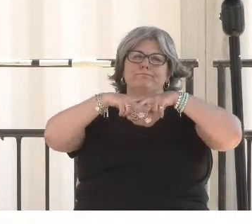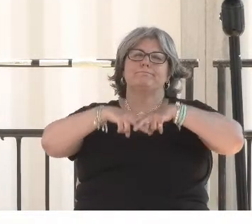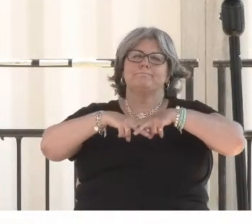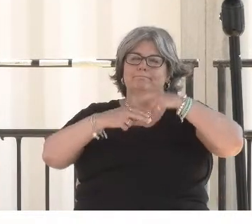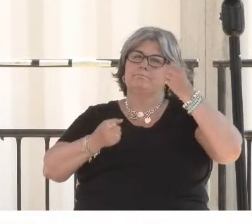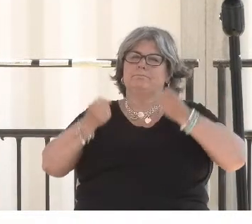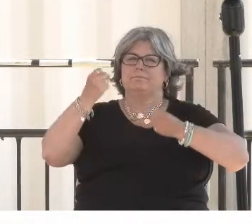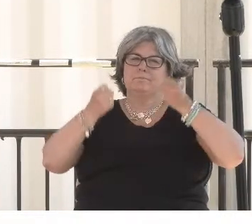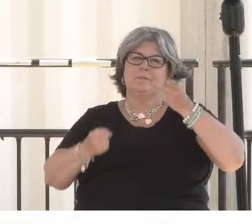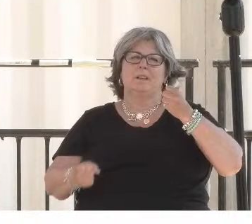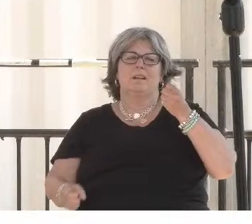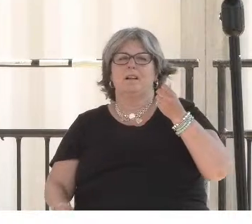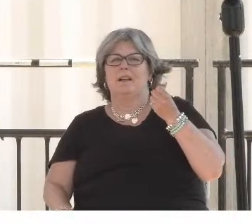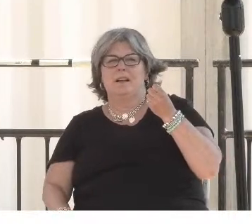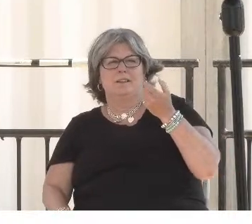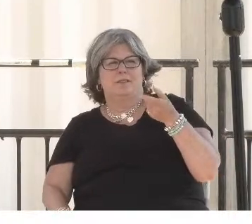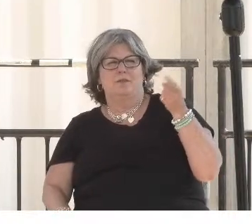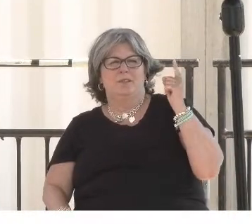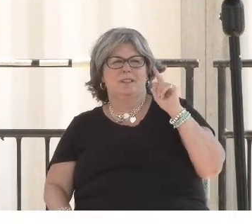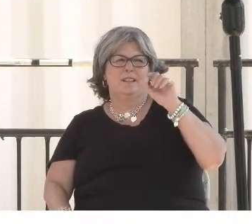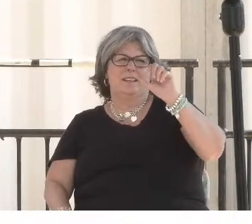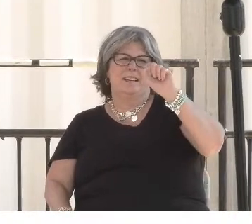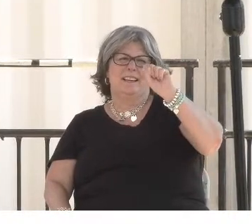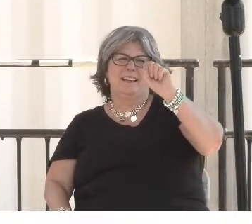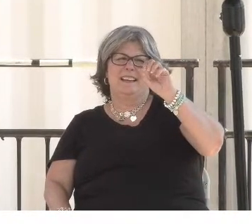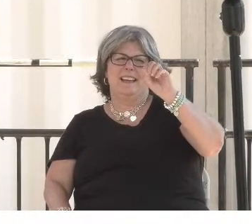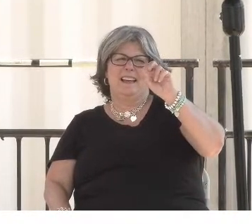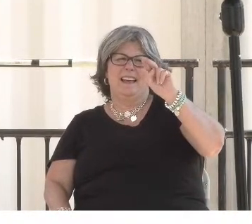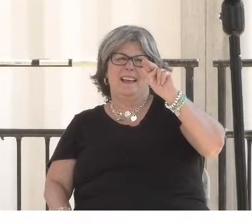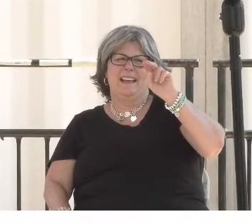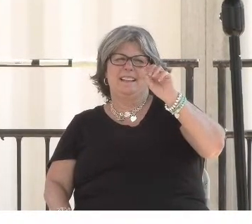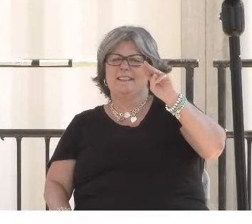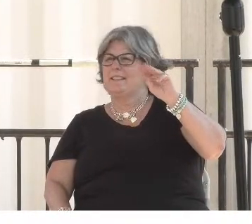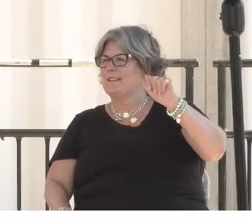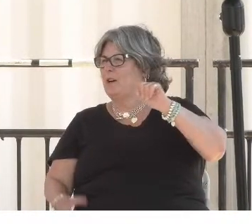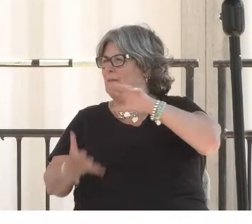in Sonoma a couple weeks back, and some of the things that we're